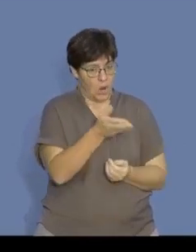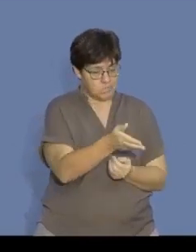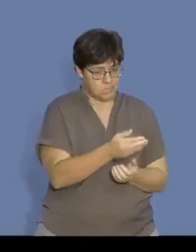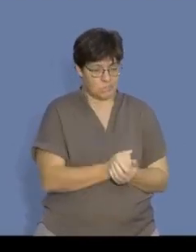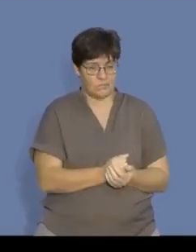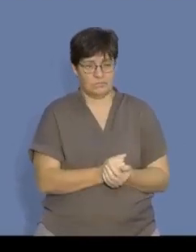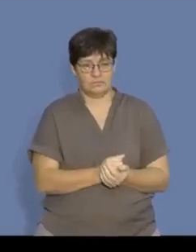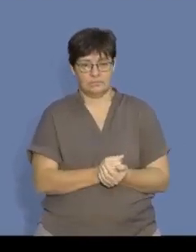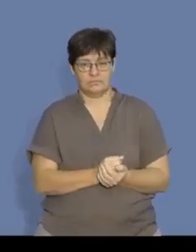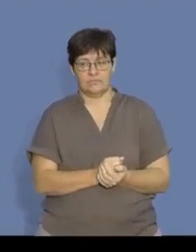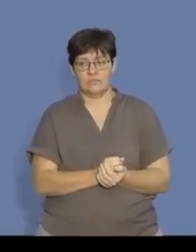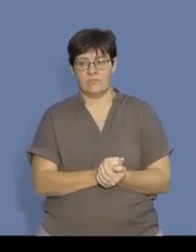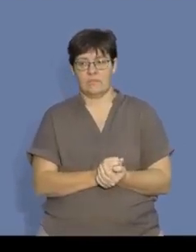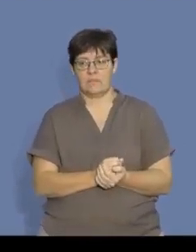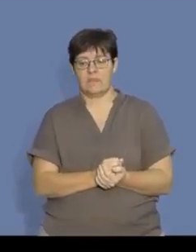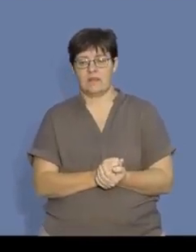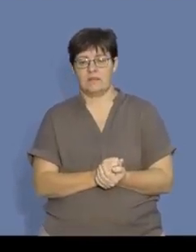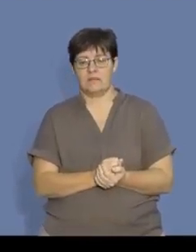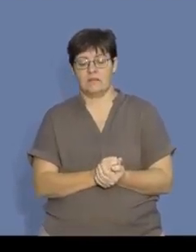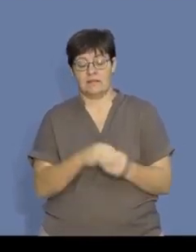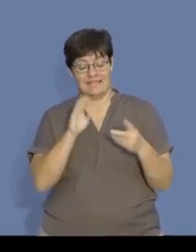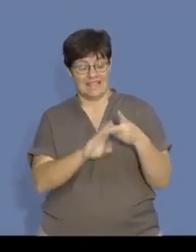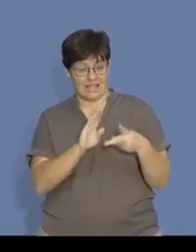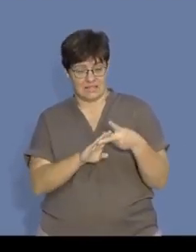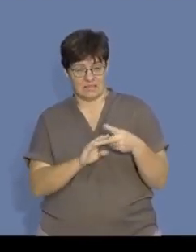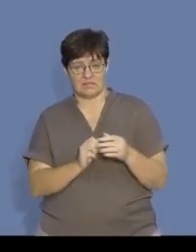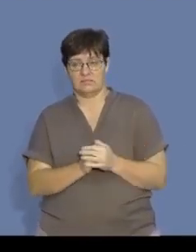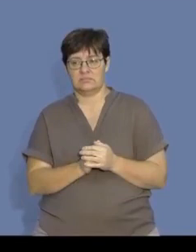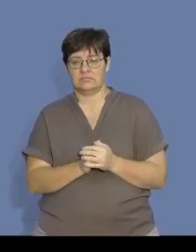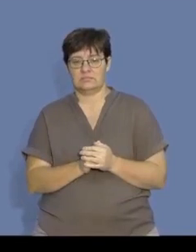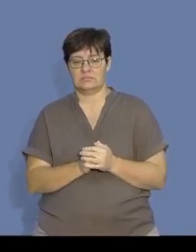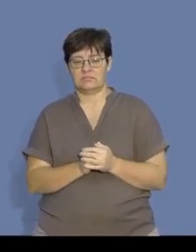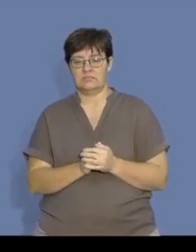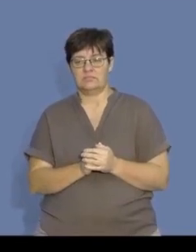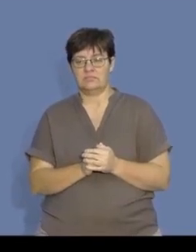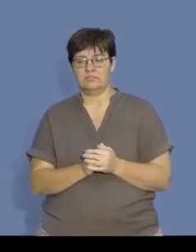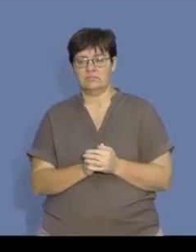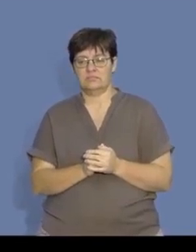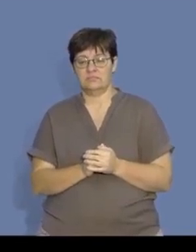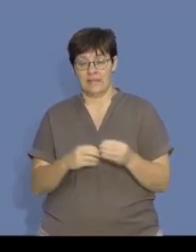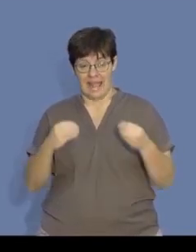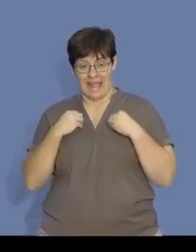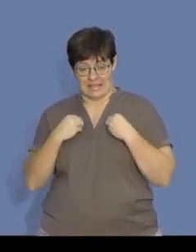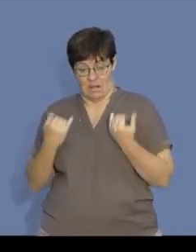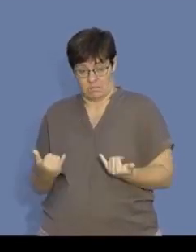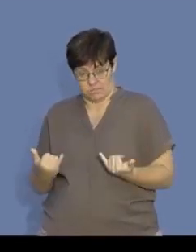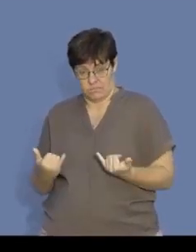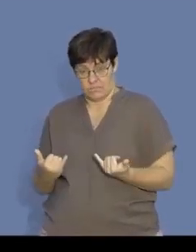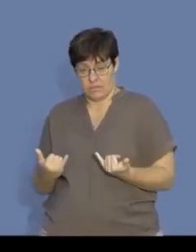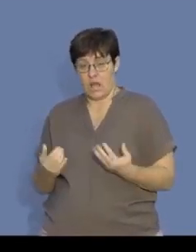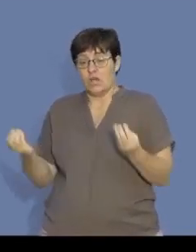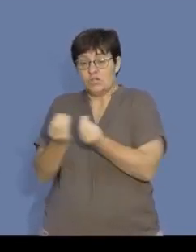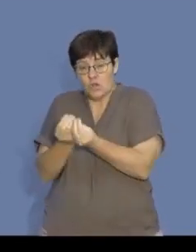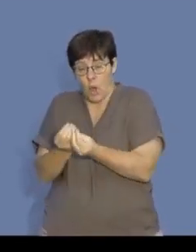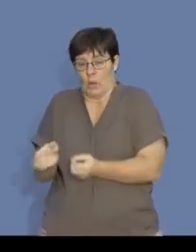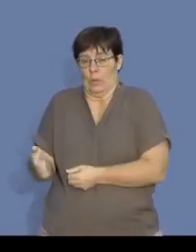Okay, so what is my current assets with stock? And then what is my current